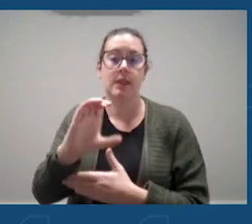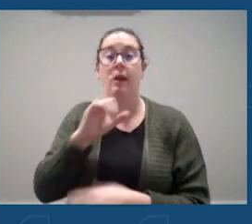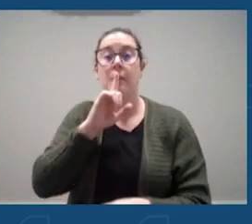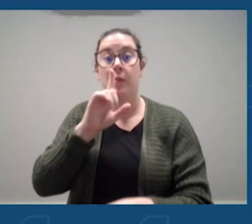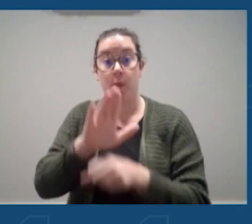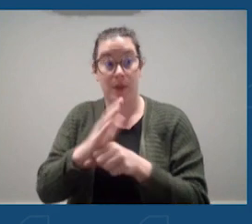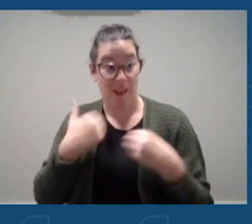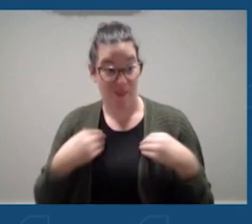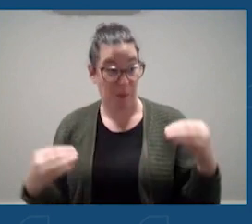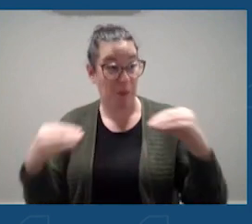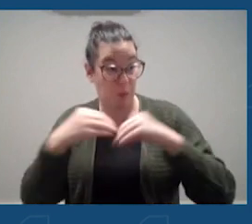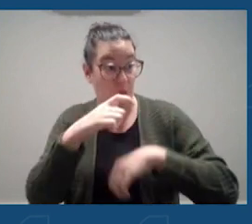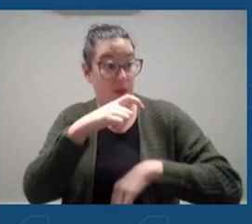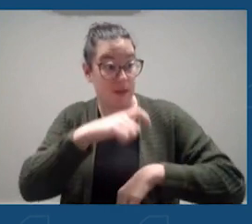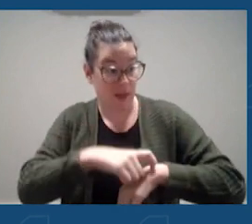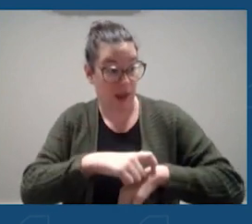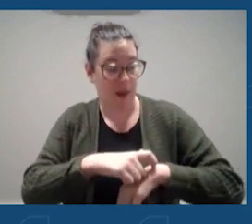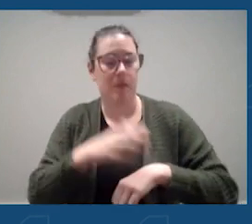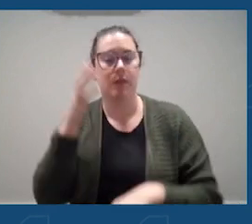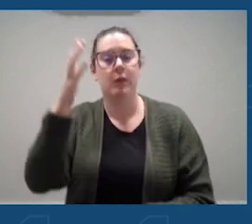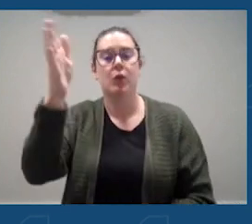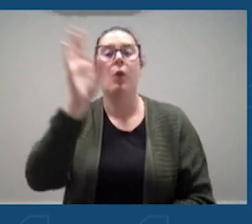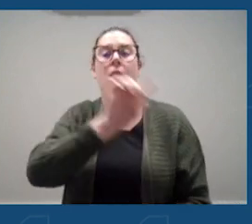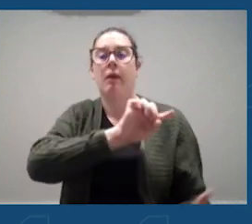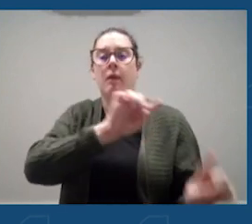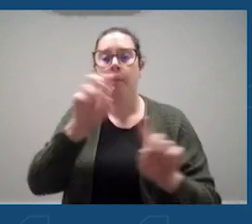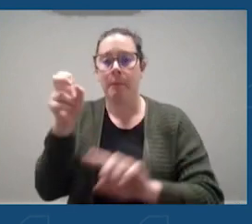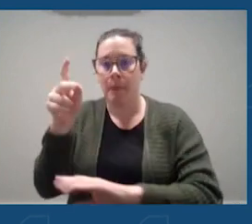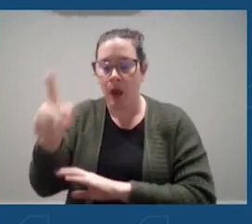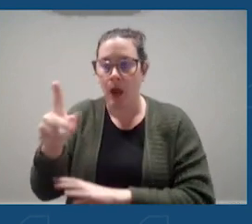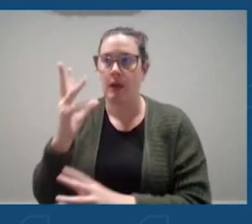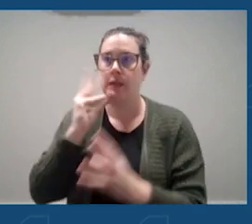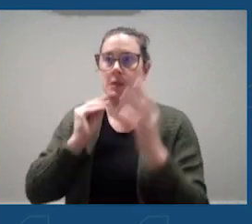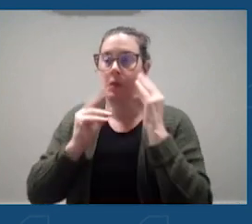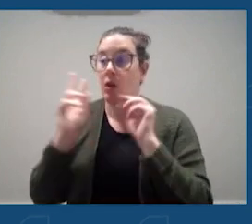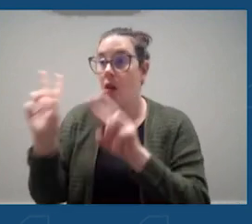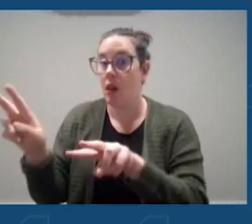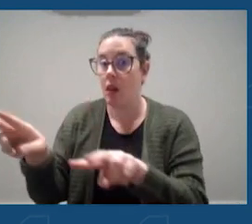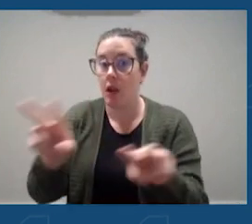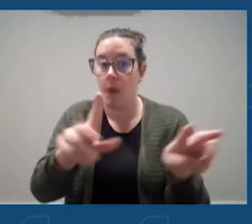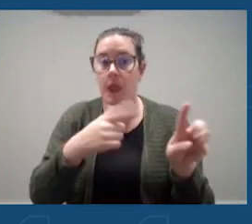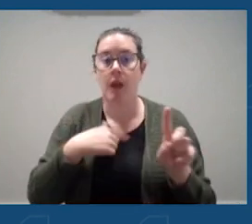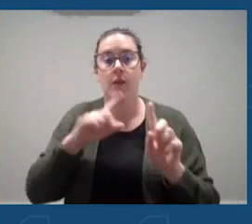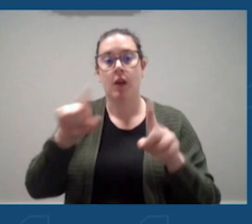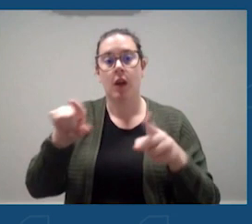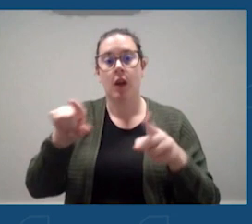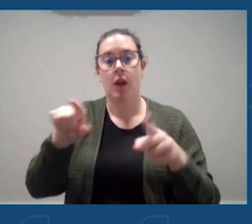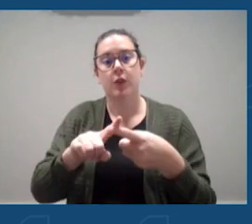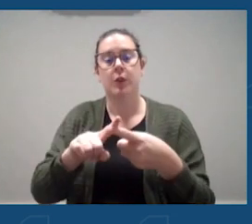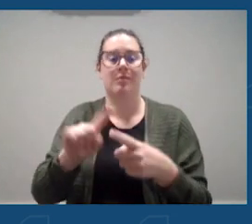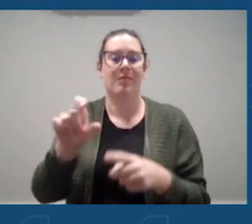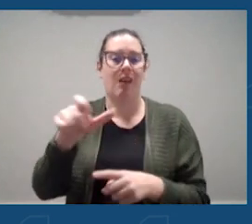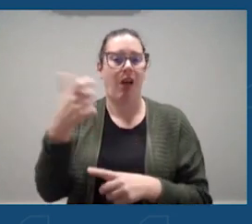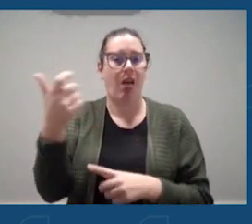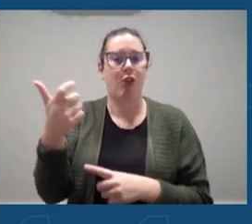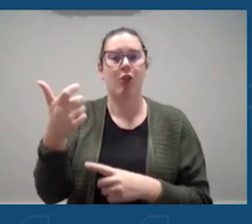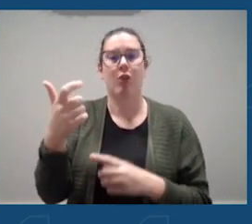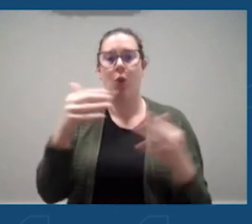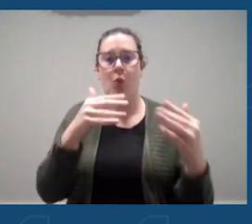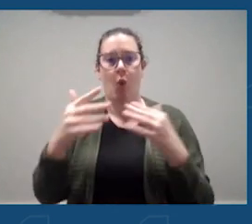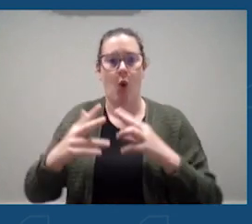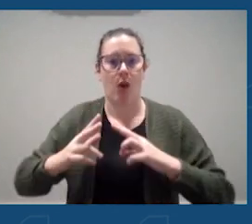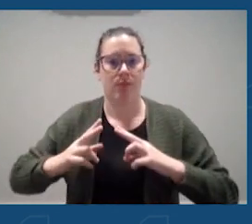more time someday in the future to really experience this. I've been to some of the concentration camps as I toured Europe,